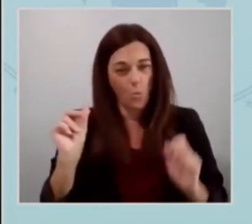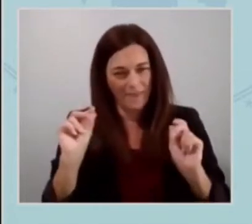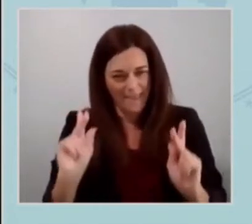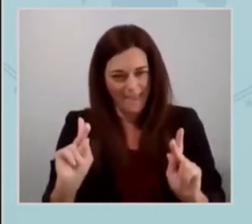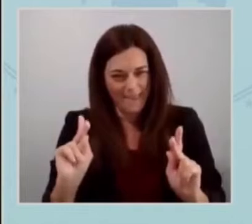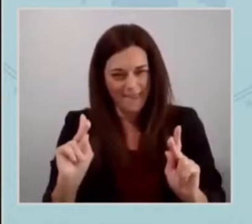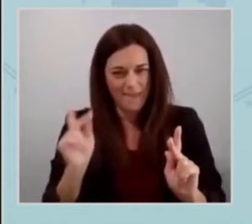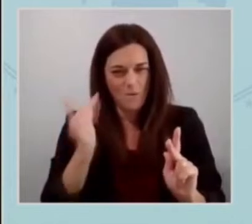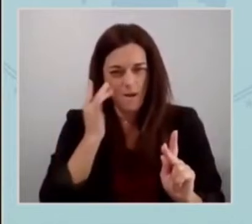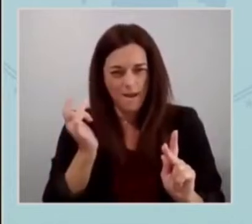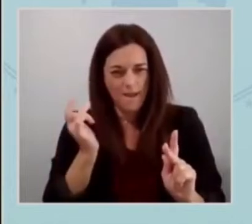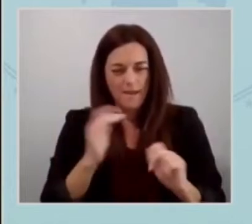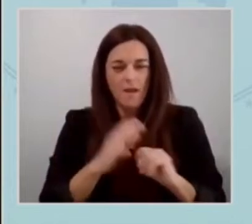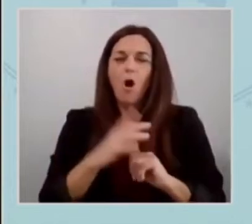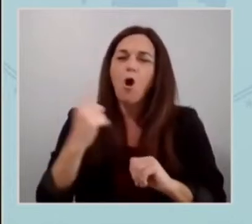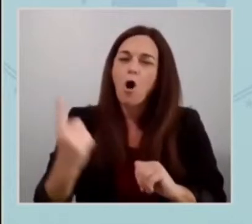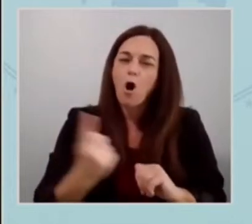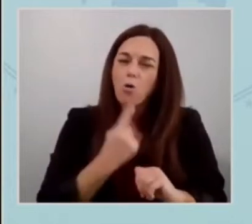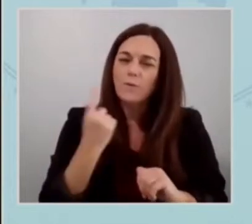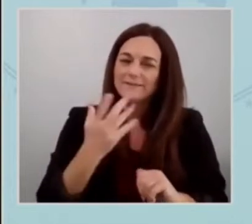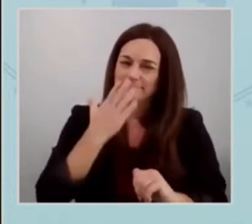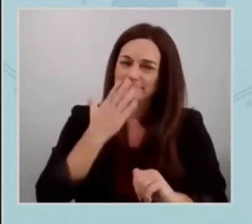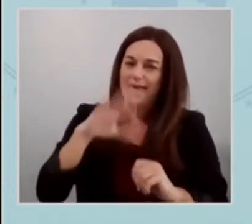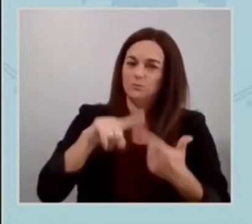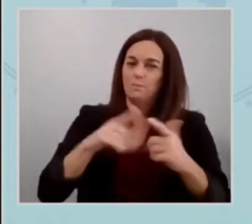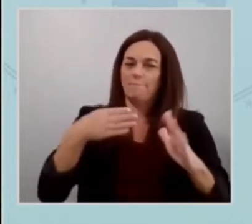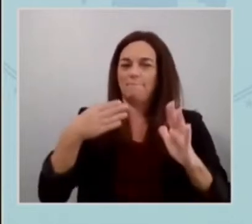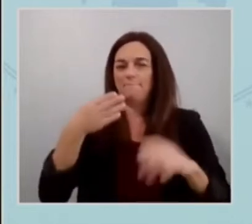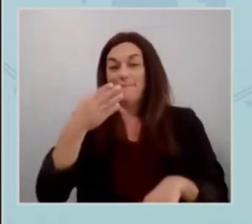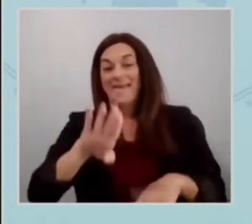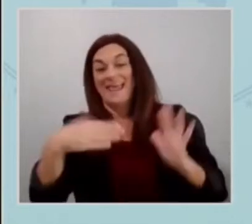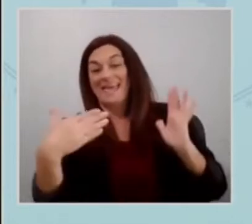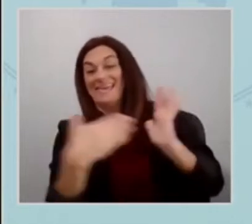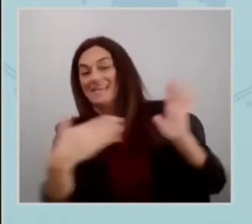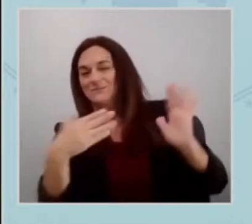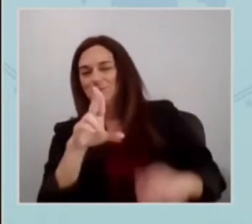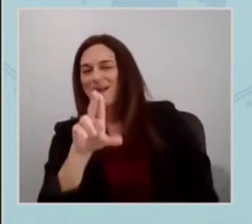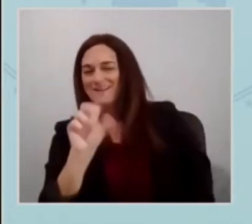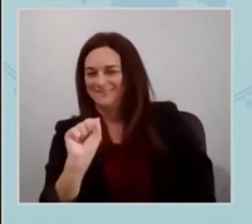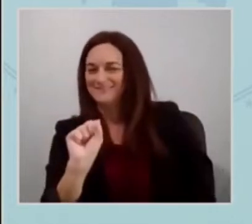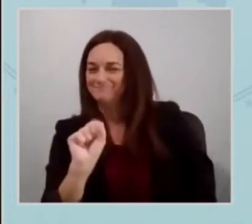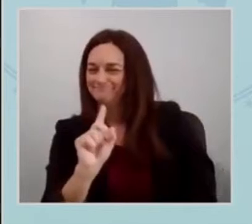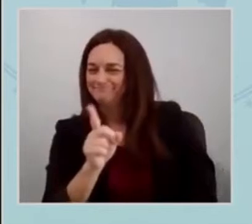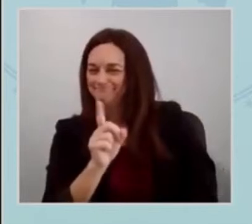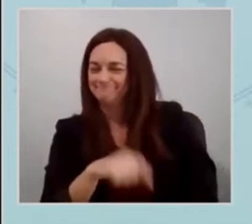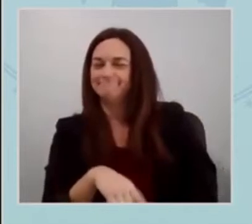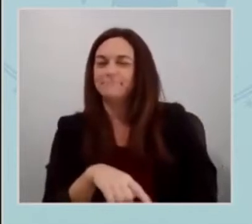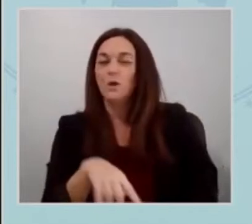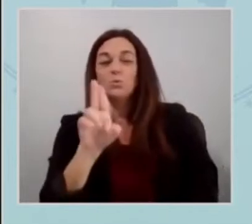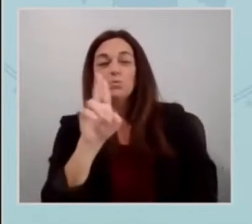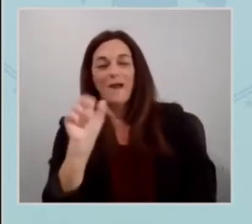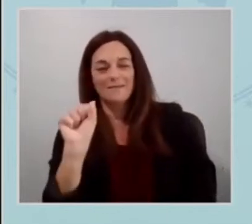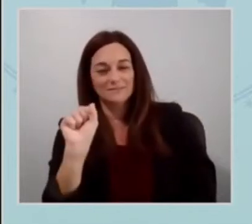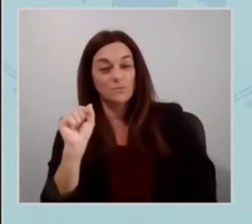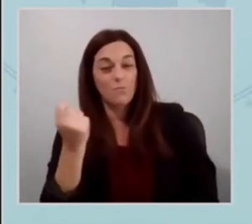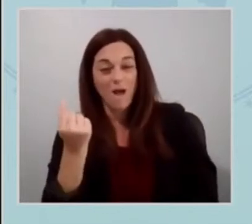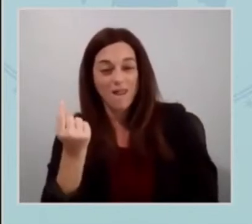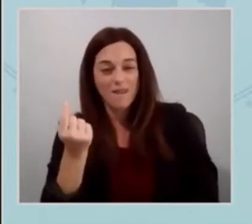I believe why we're going to do okay is it's always a bad bet to bet against the United